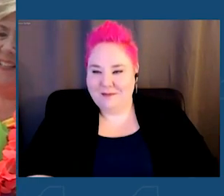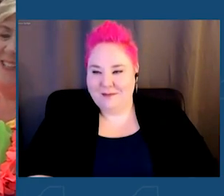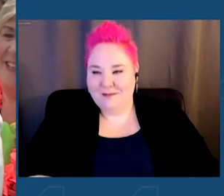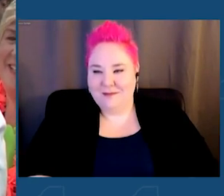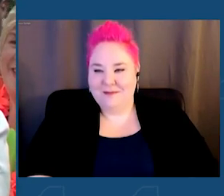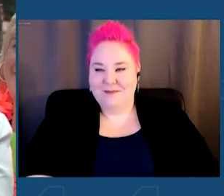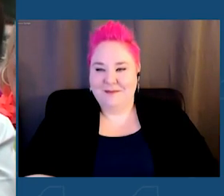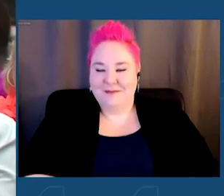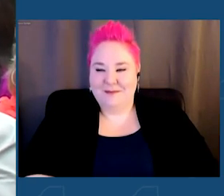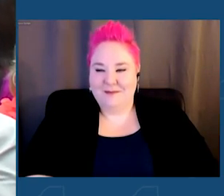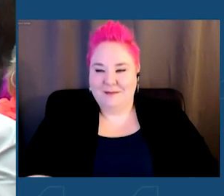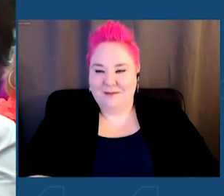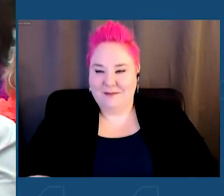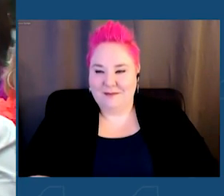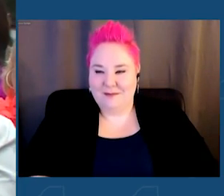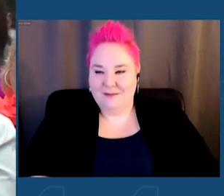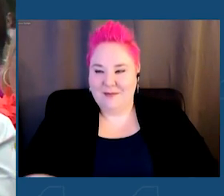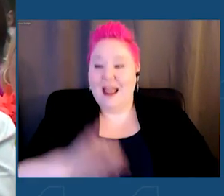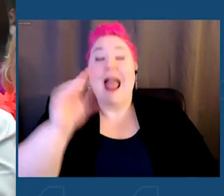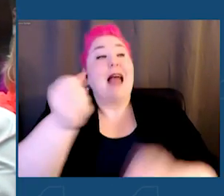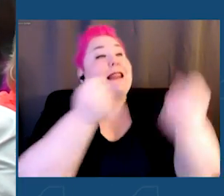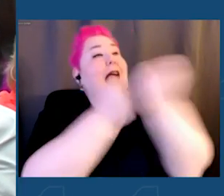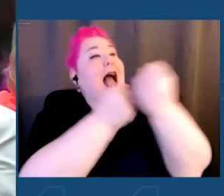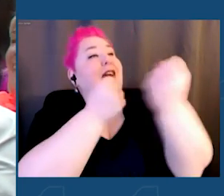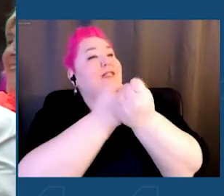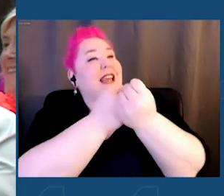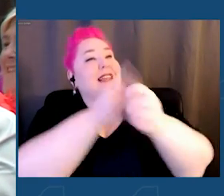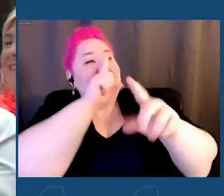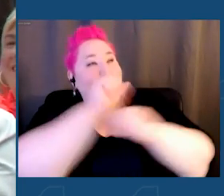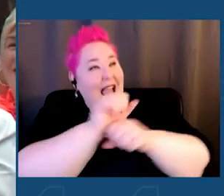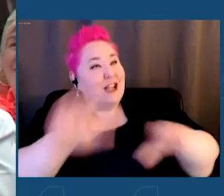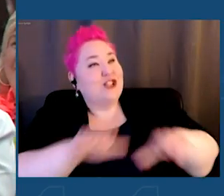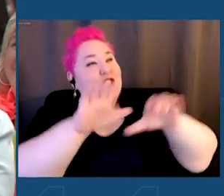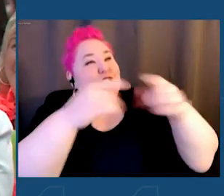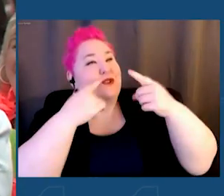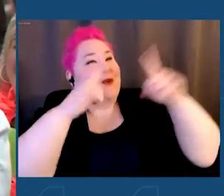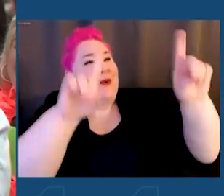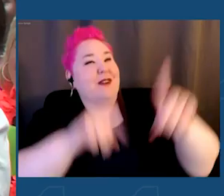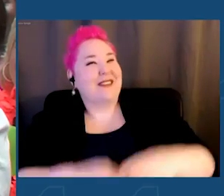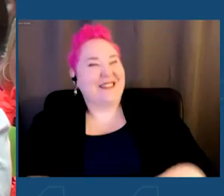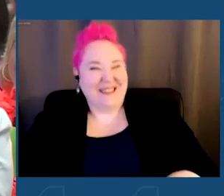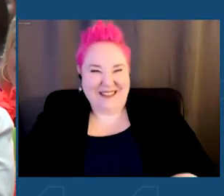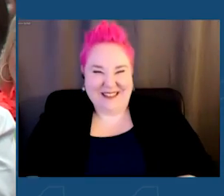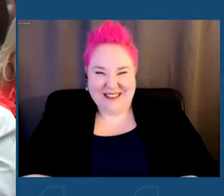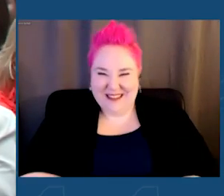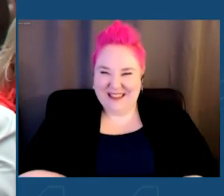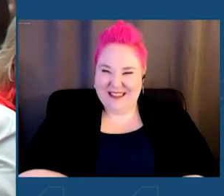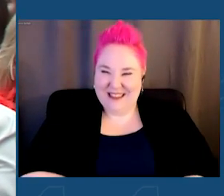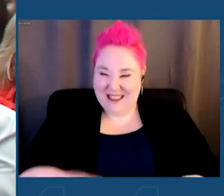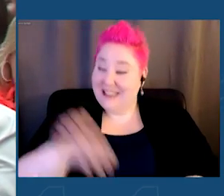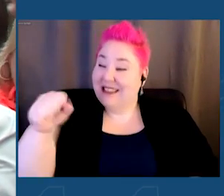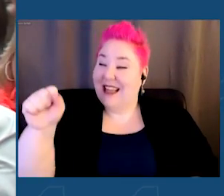And the advocates who make it happen. Well, we're damn right about that. That's right.